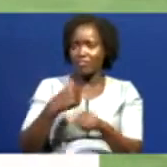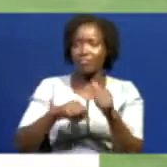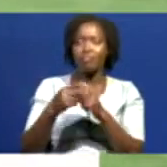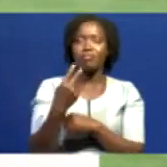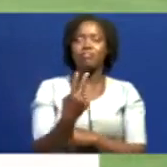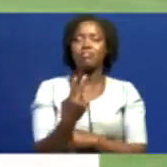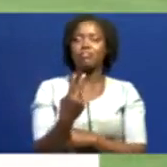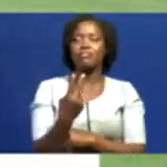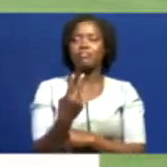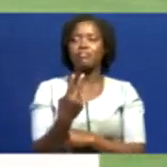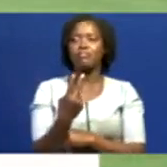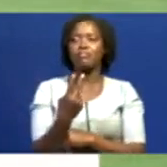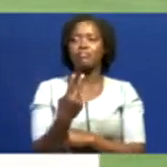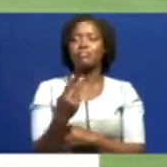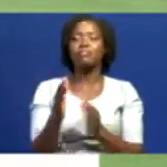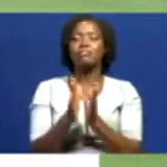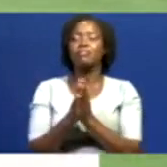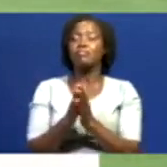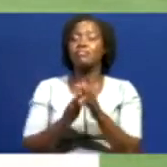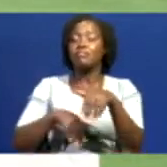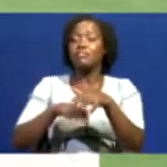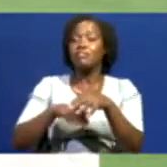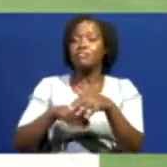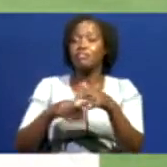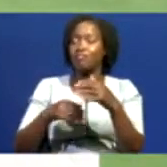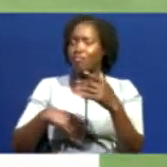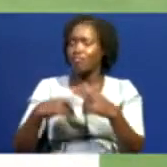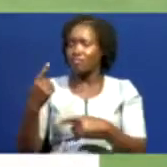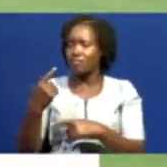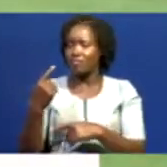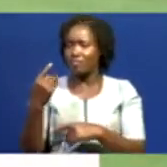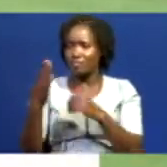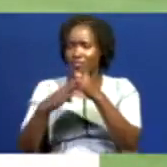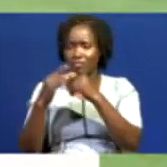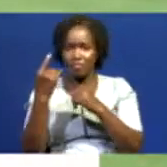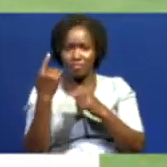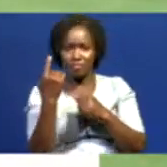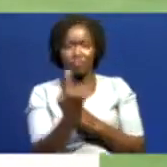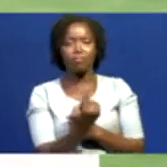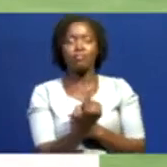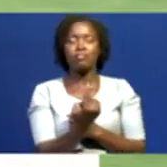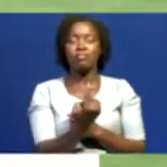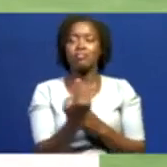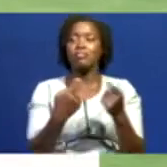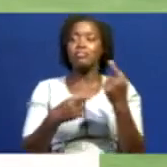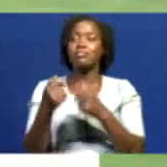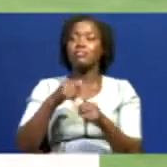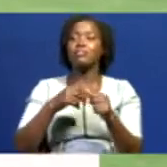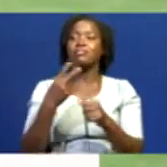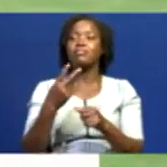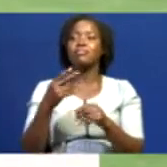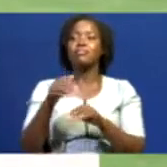to the second round after thrashing Gabon 9-1 on aggregate. The winner of the second round will